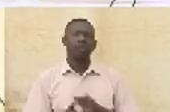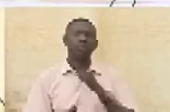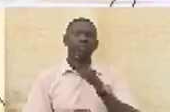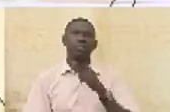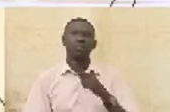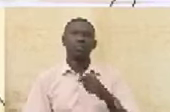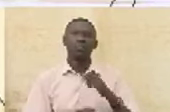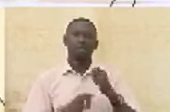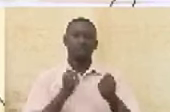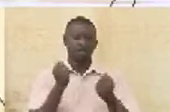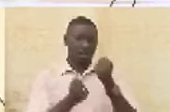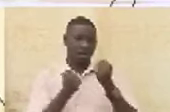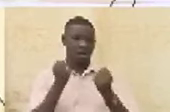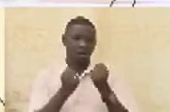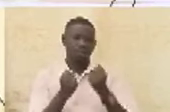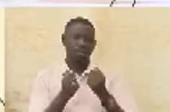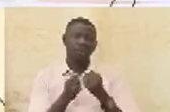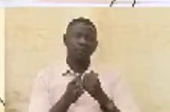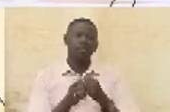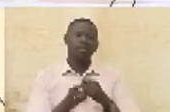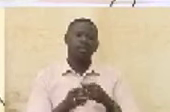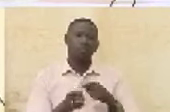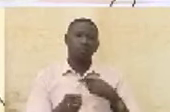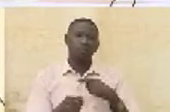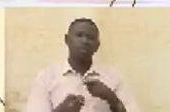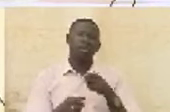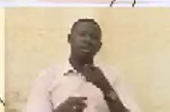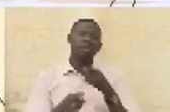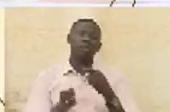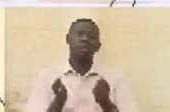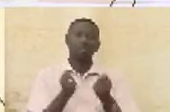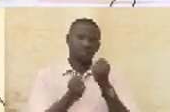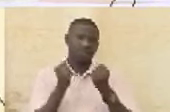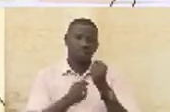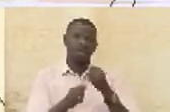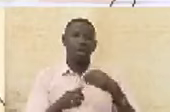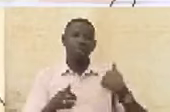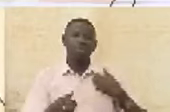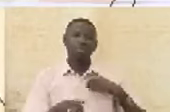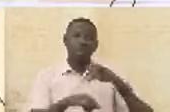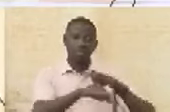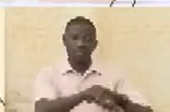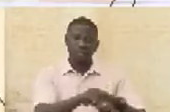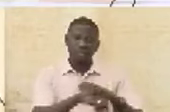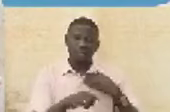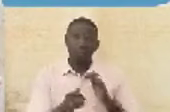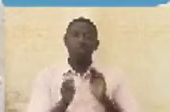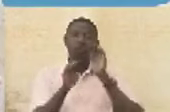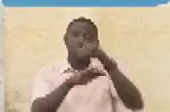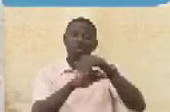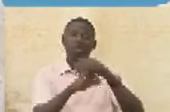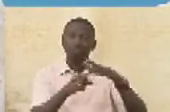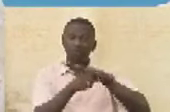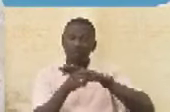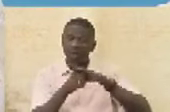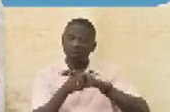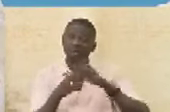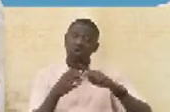that they had taken from your own area? Fo ila ma fa wala je yo mo le memu da je nin to weta ju kundo ni ya fa la